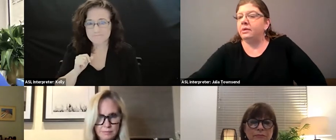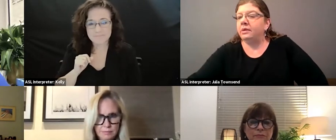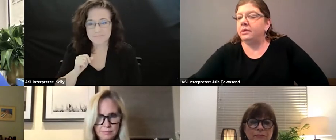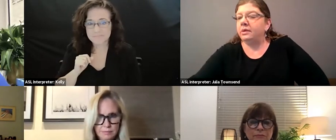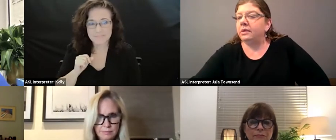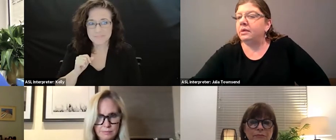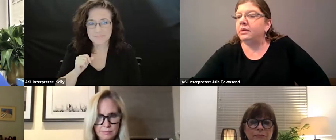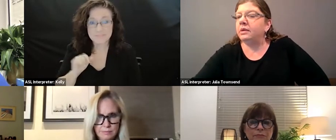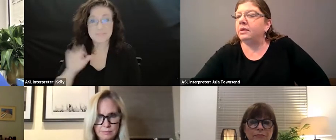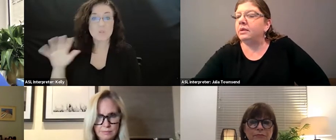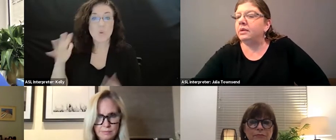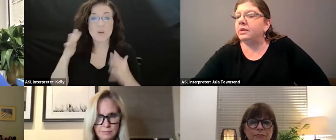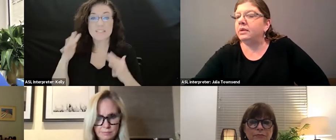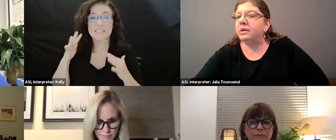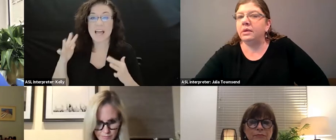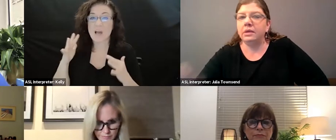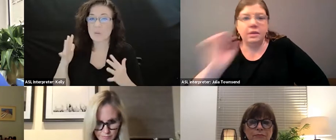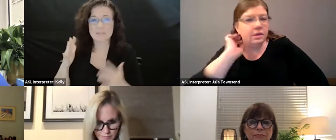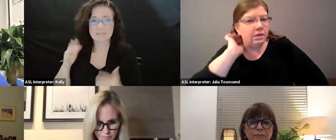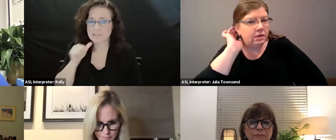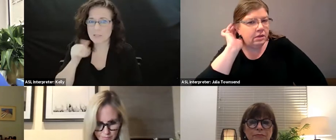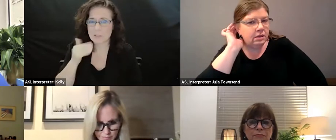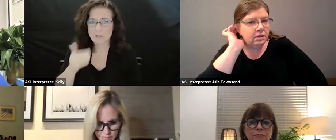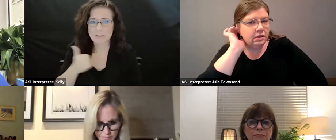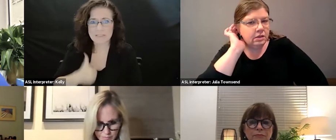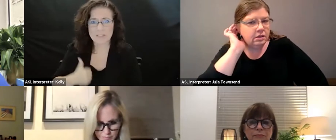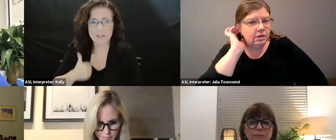um your sound is cutting off i'm